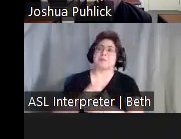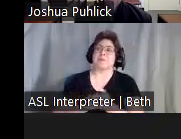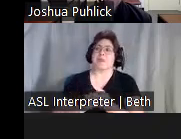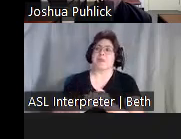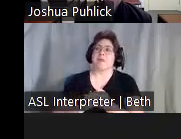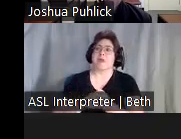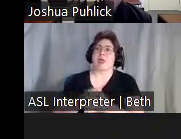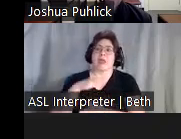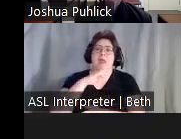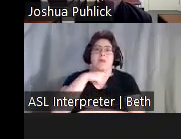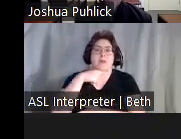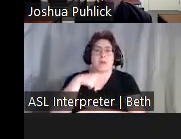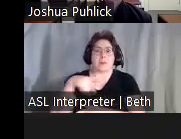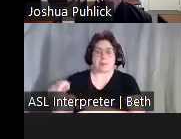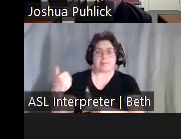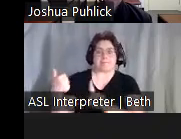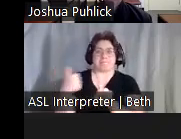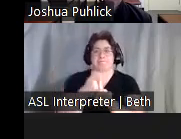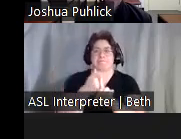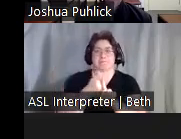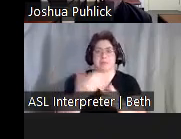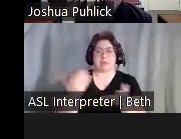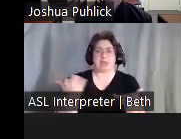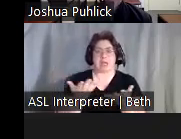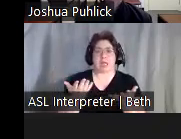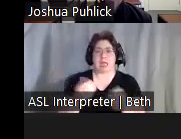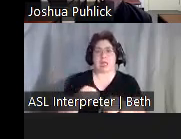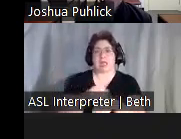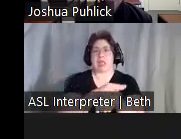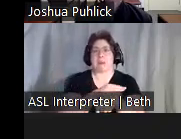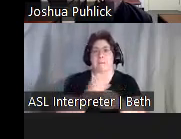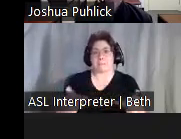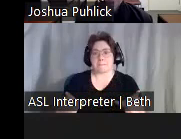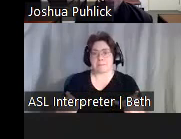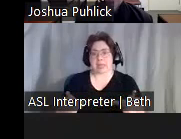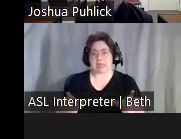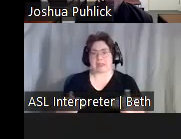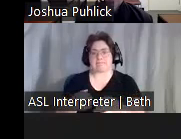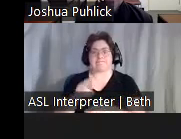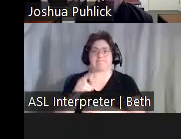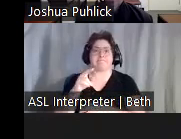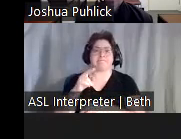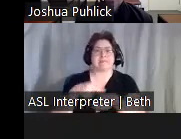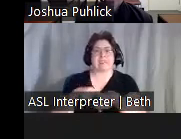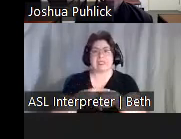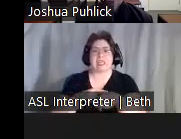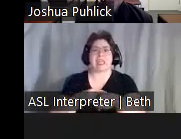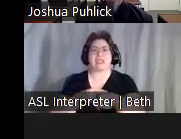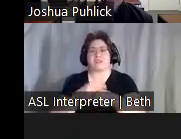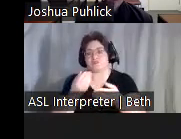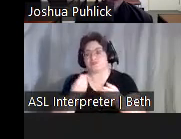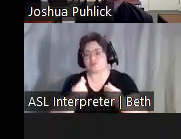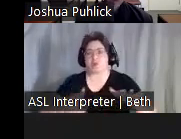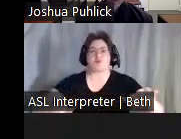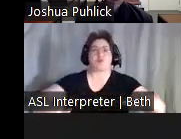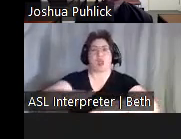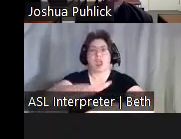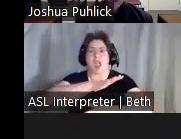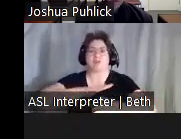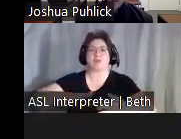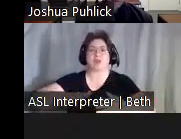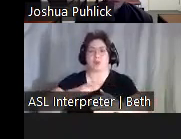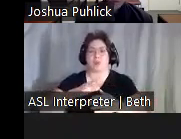they can disrupt a lot of the native ground cover component. And, we do have a lot